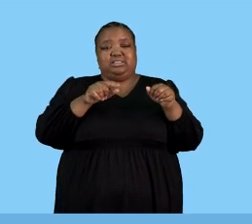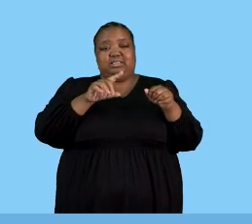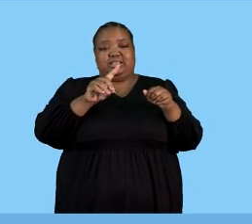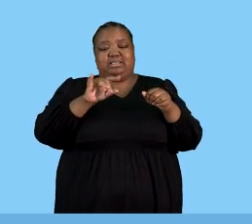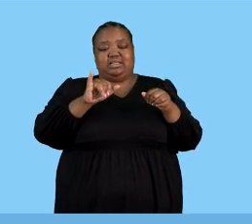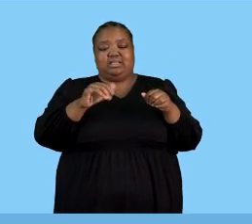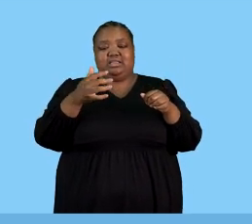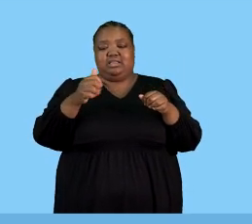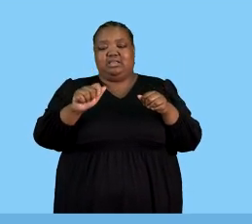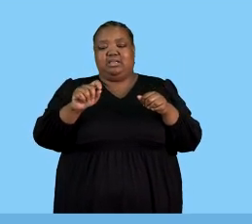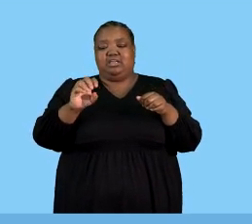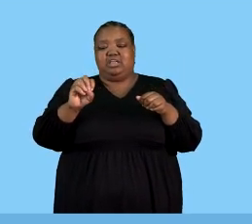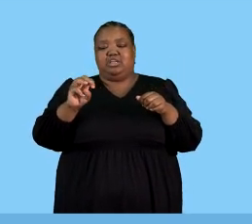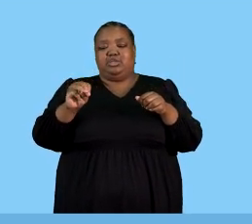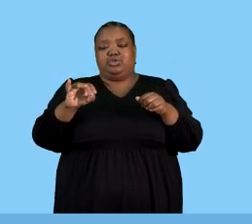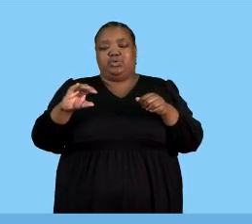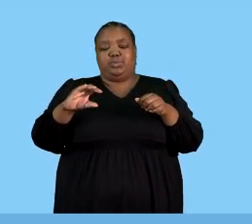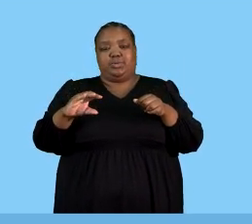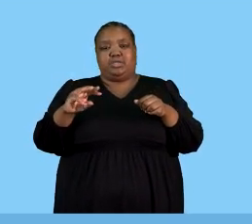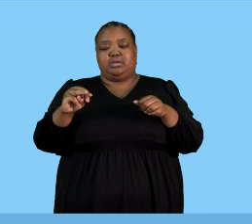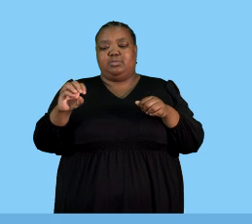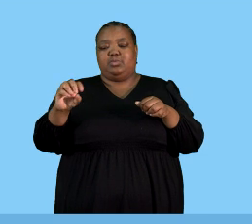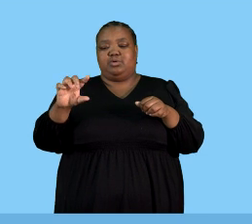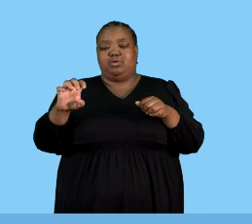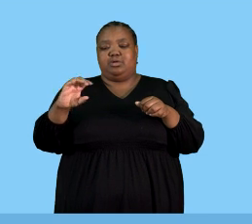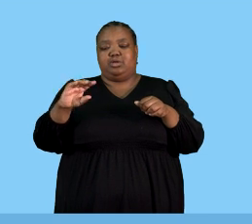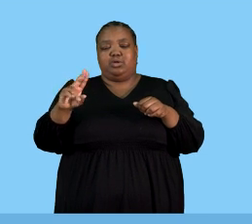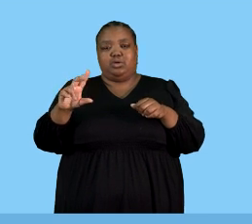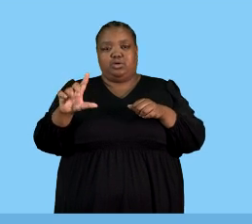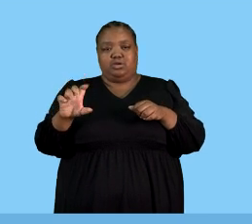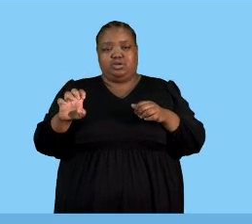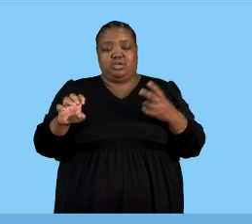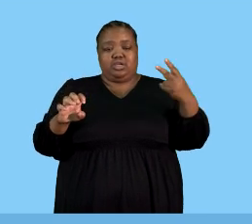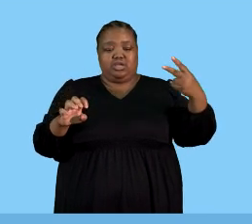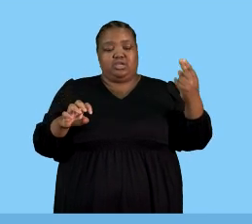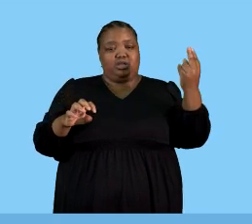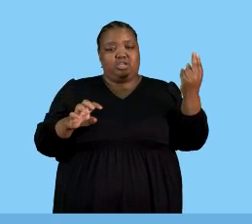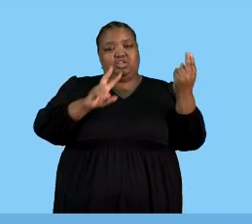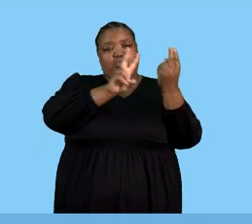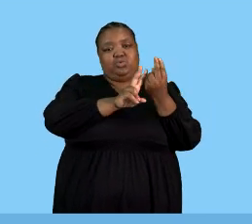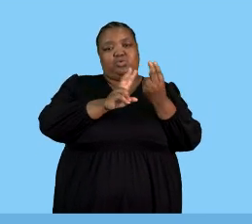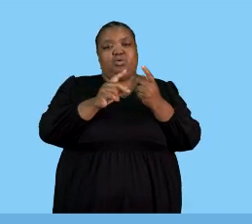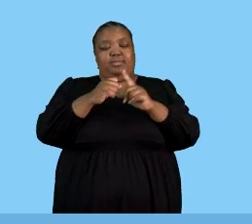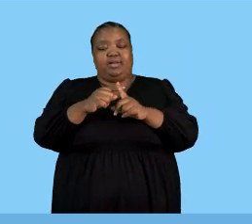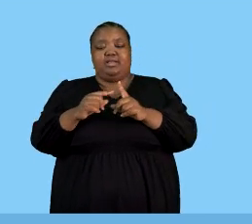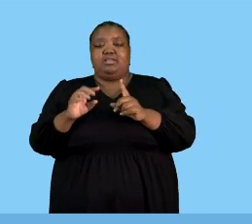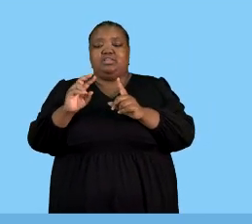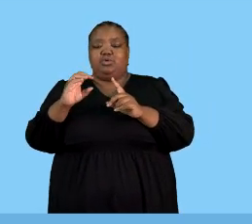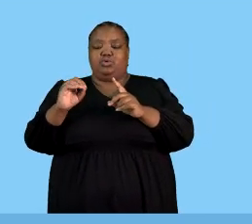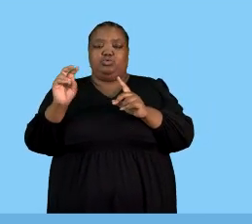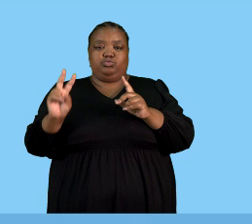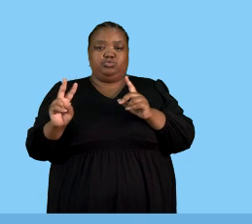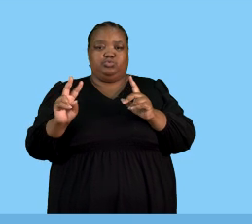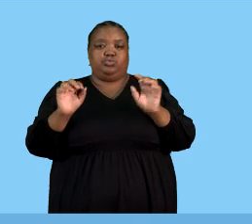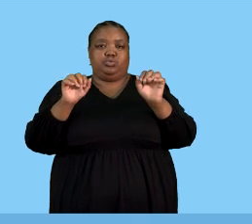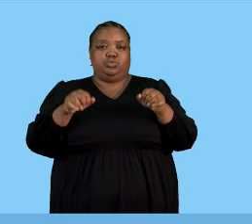hydrogen atom is also another diatomic molecule. So we have H2 and another H2 together, giving us